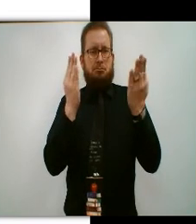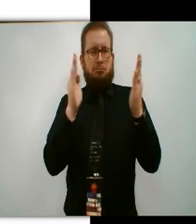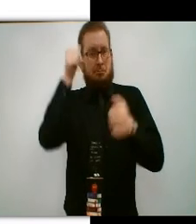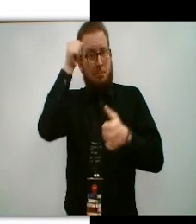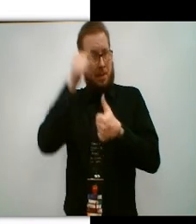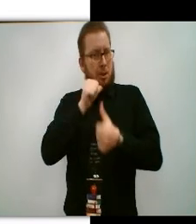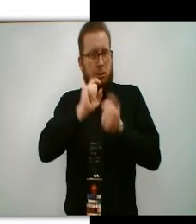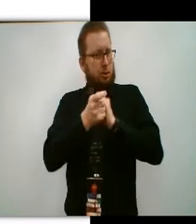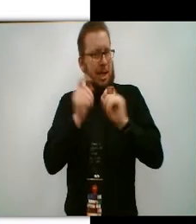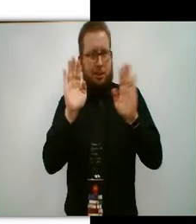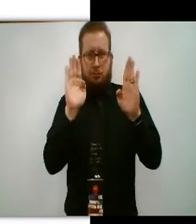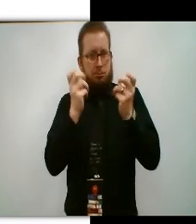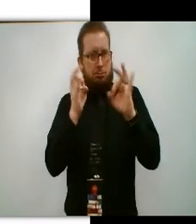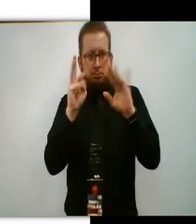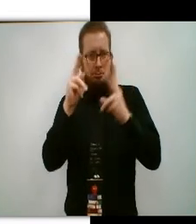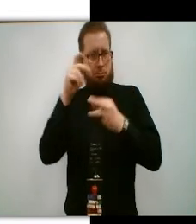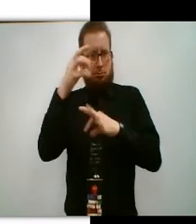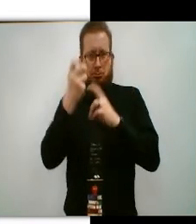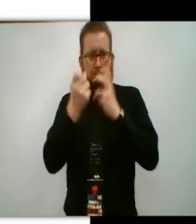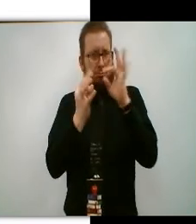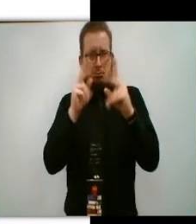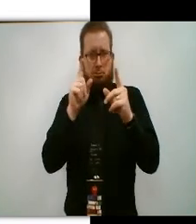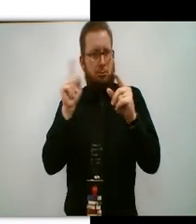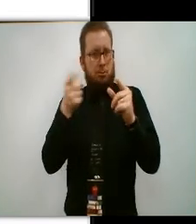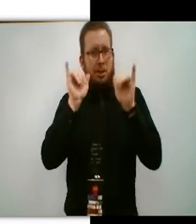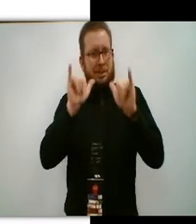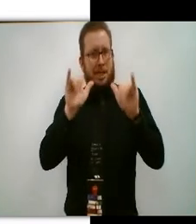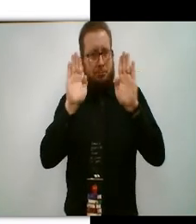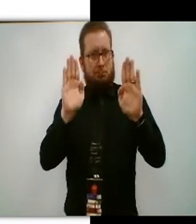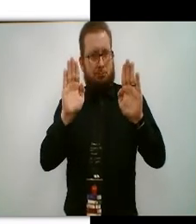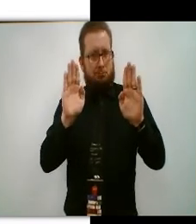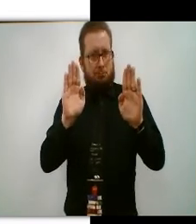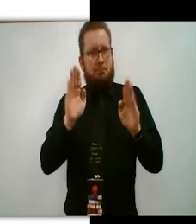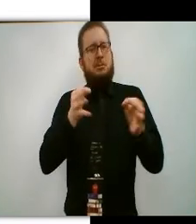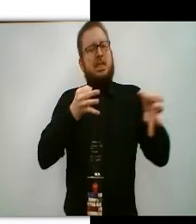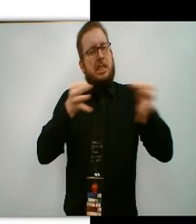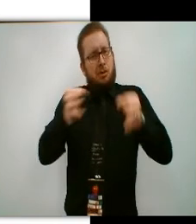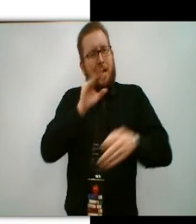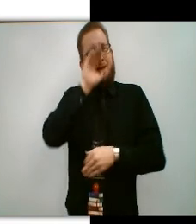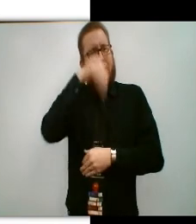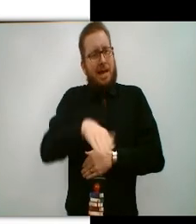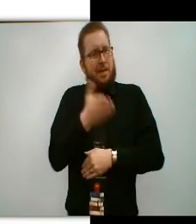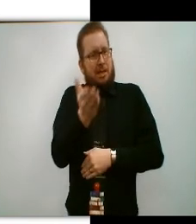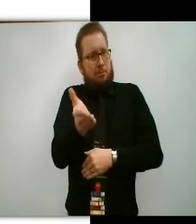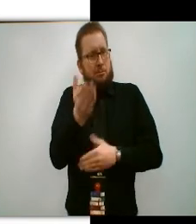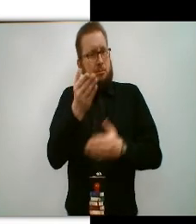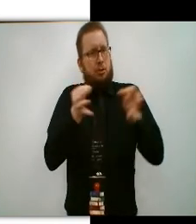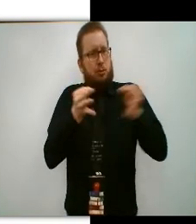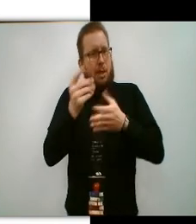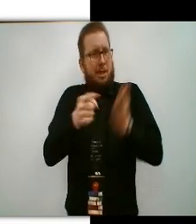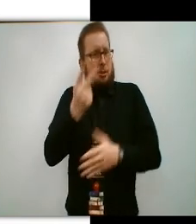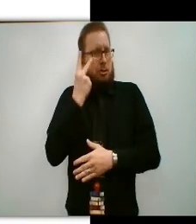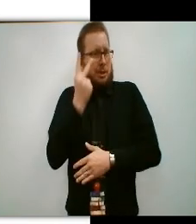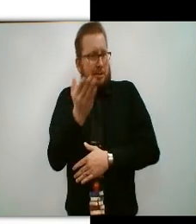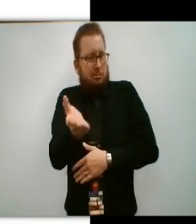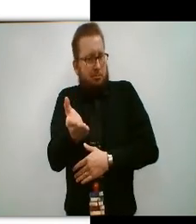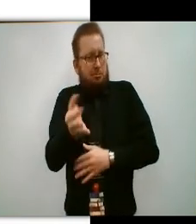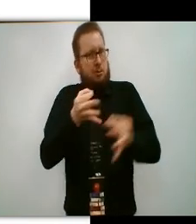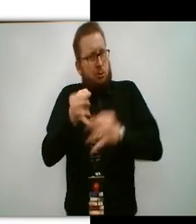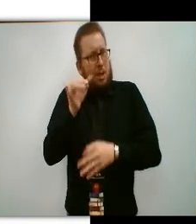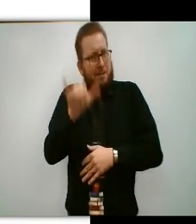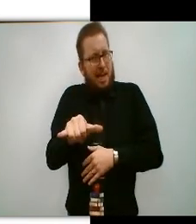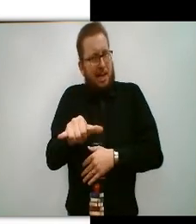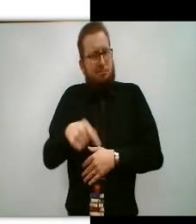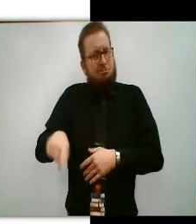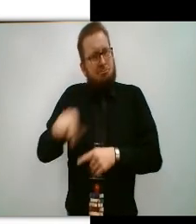hand shape. Remember, don't change it. Don't sign. You're not using sign language. You're using this hand shape to explain and describe the